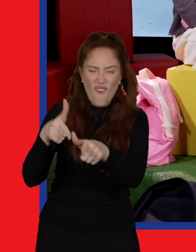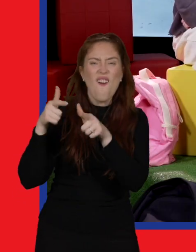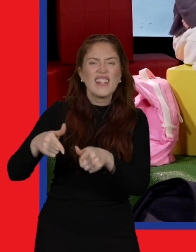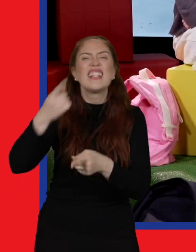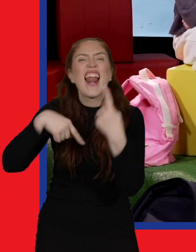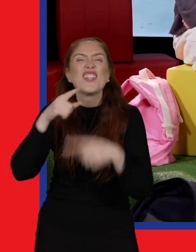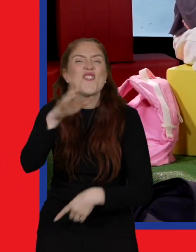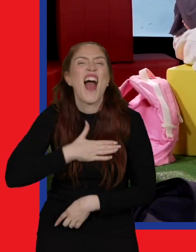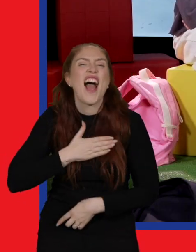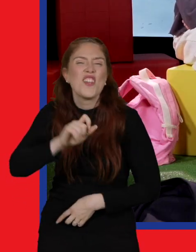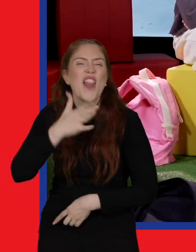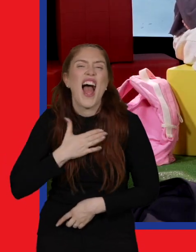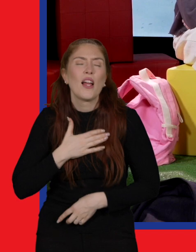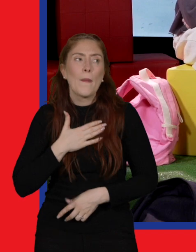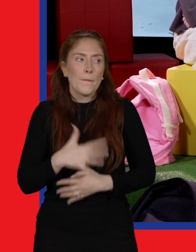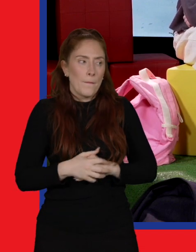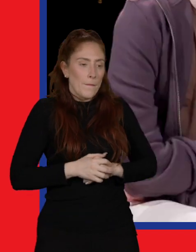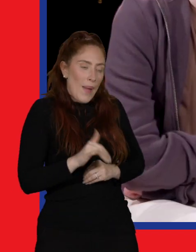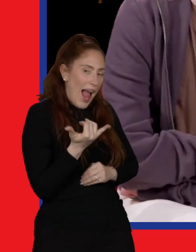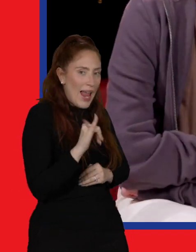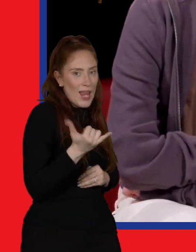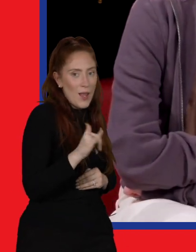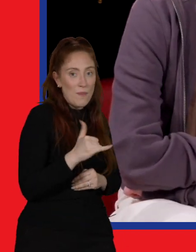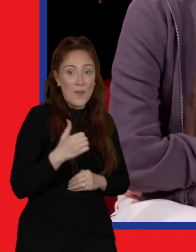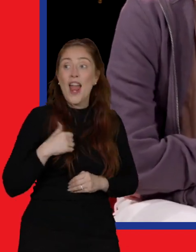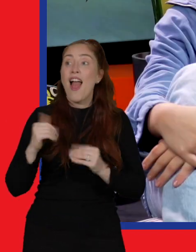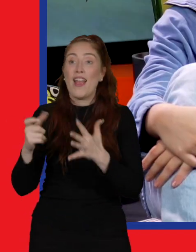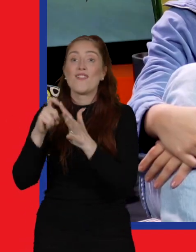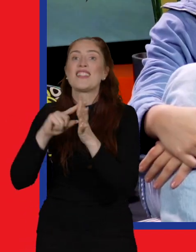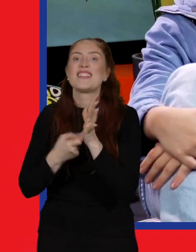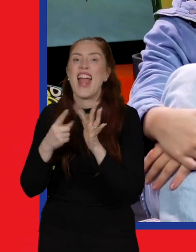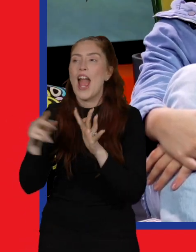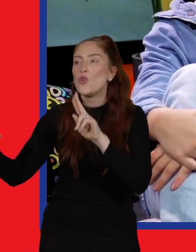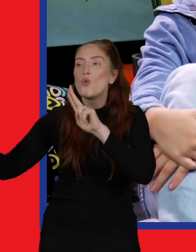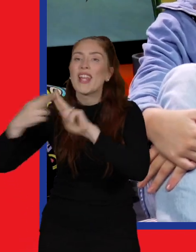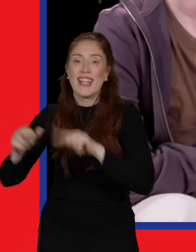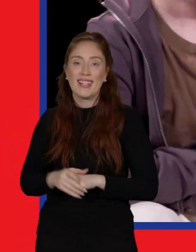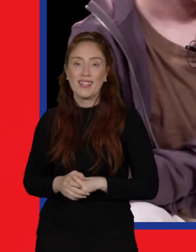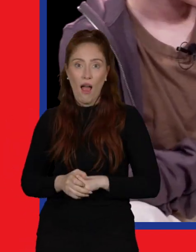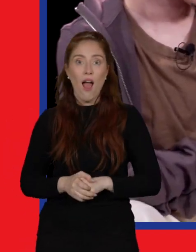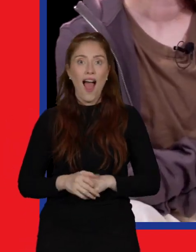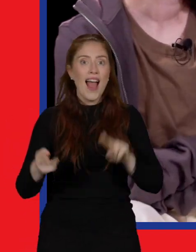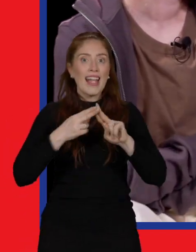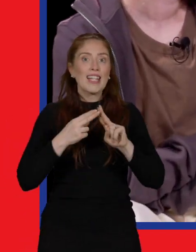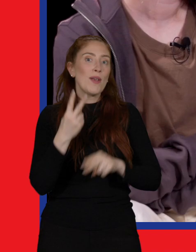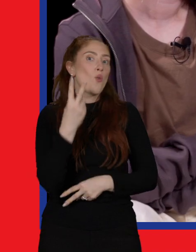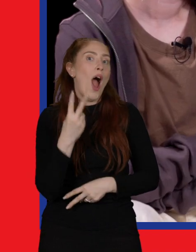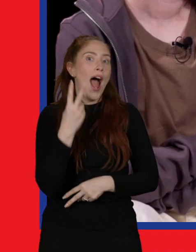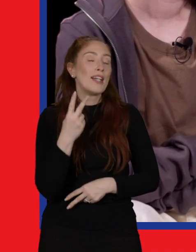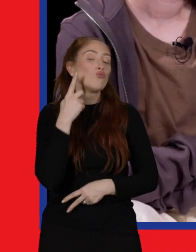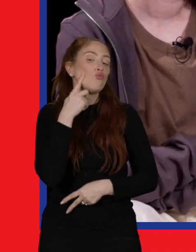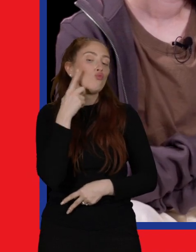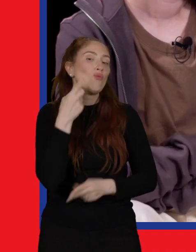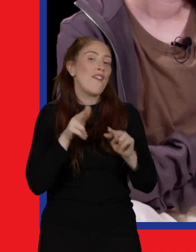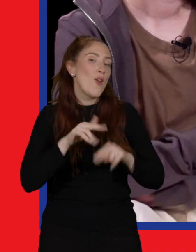us. Yeah, tell us. Do you? Do you? Maybe. Then I dare you to kiss him. Kiss me twice on the cheek if